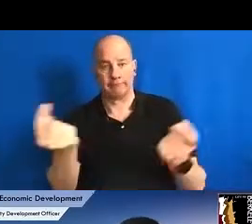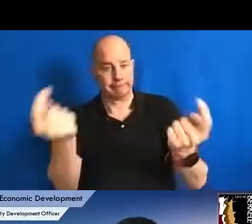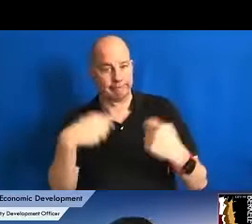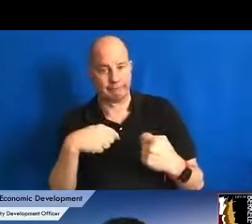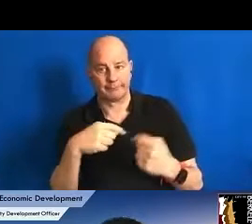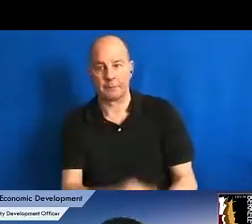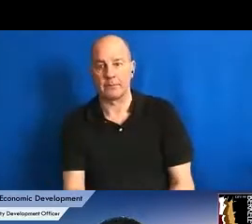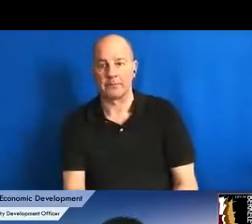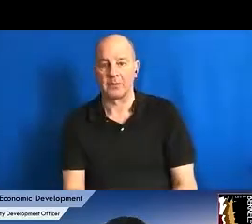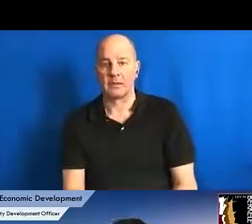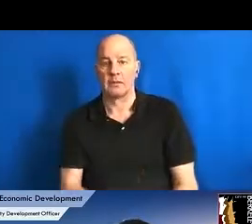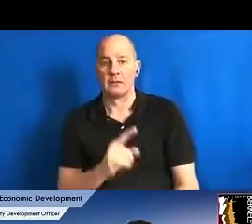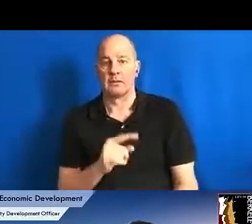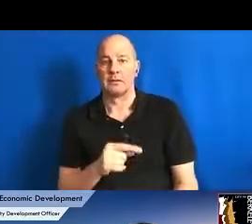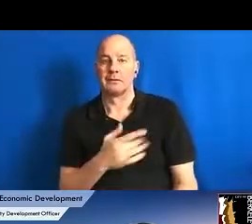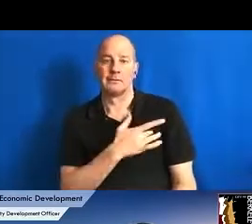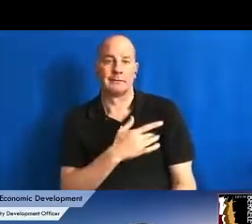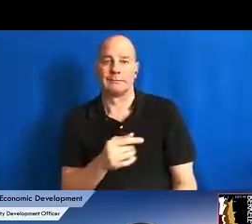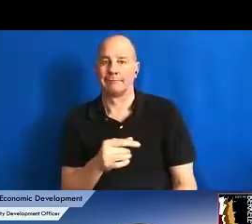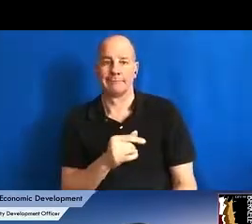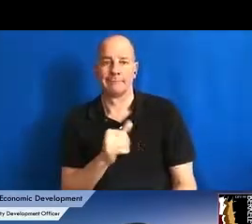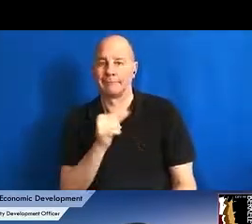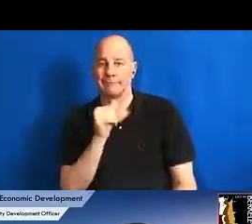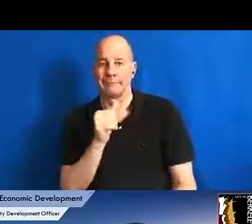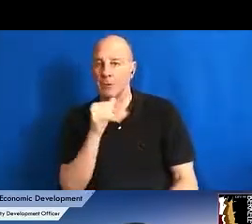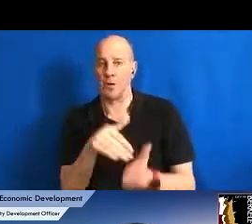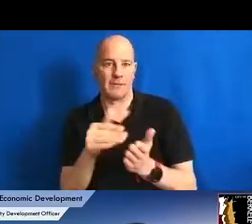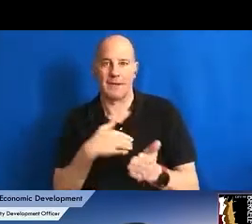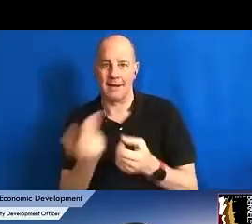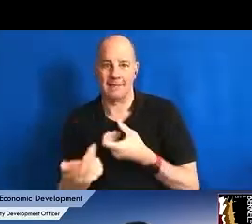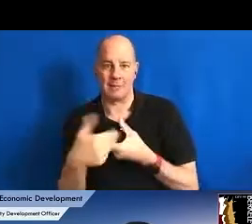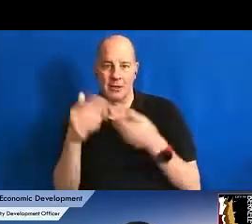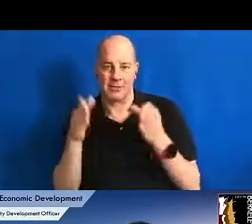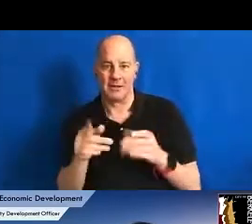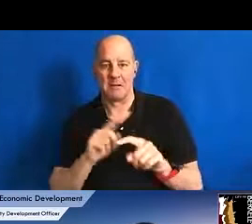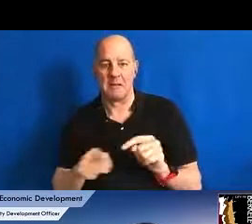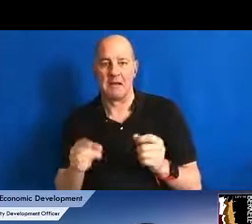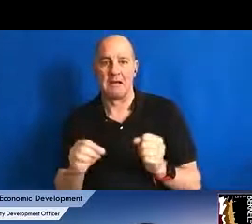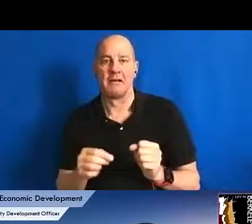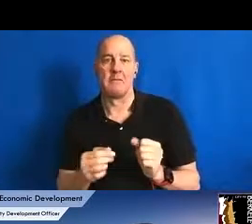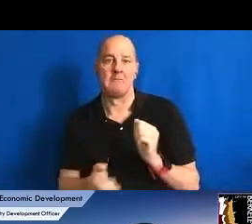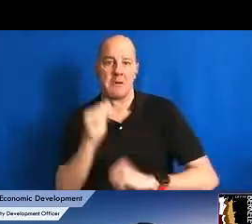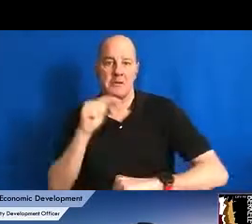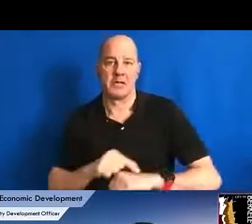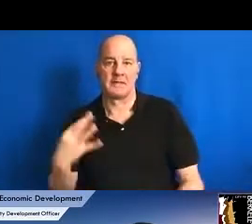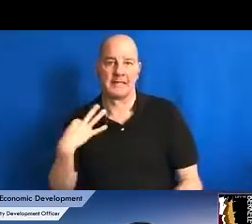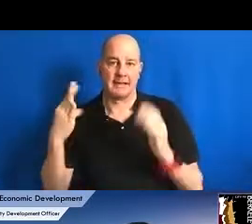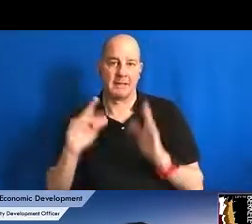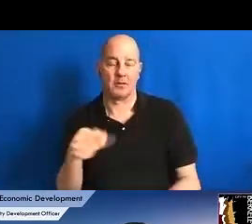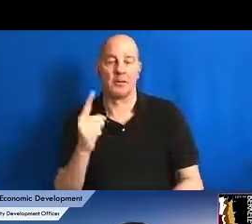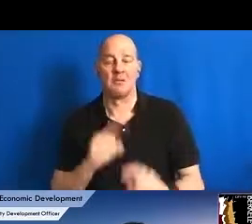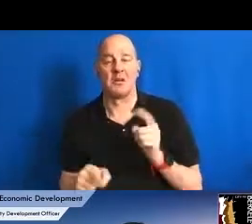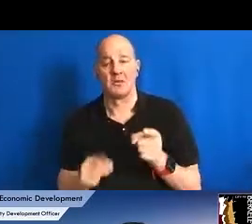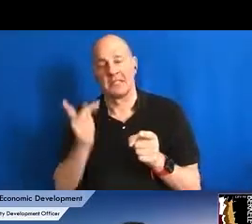in. We rarely get public participation, but people are welcome to participate. Usually it's just the applicant, but it gives you a snapshot